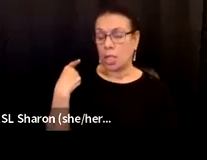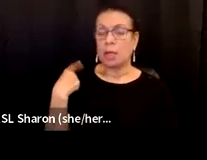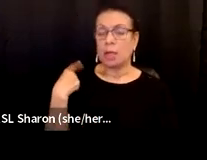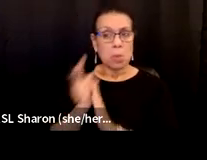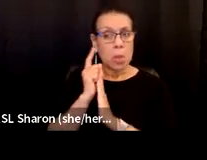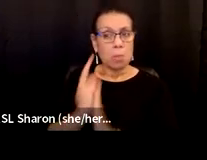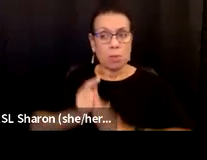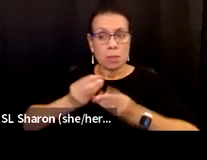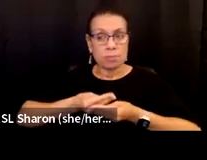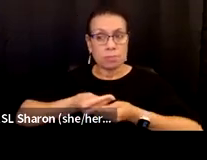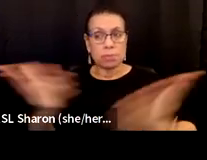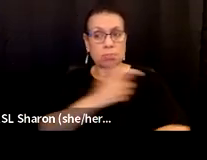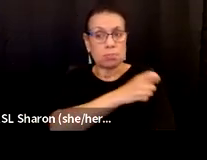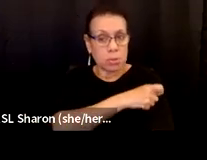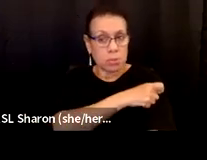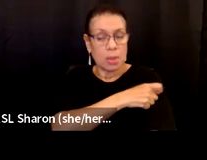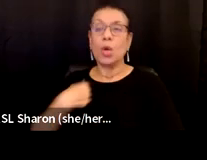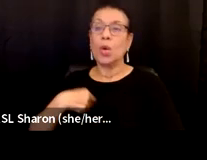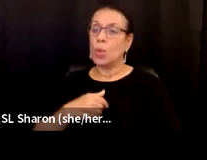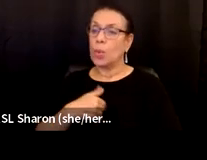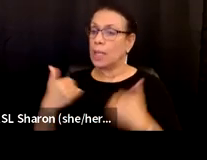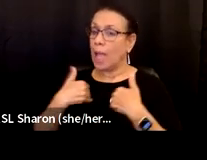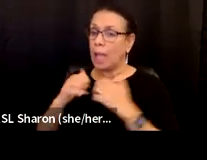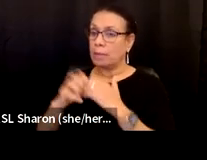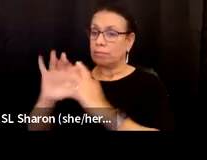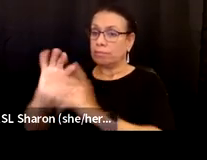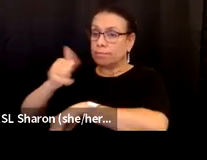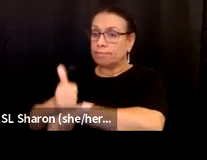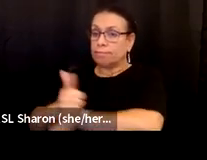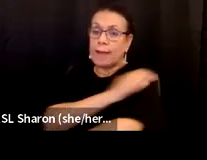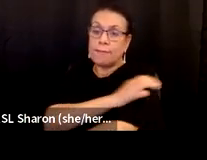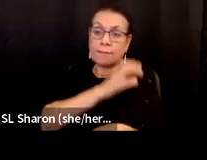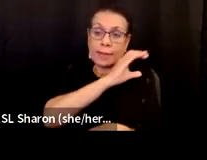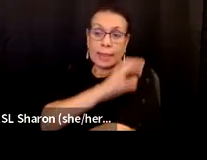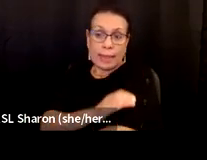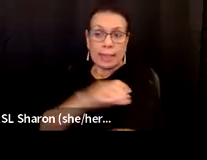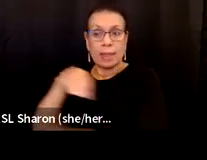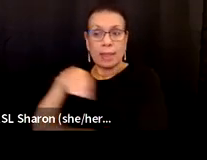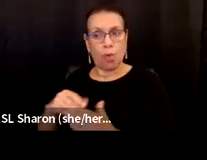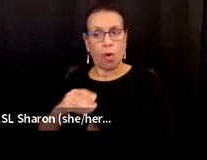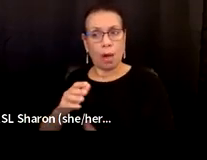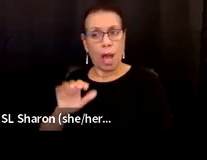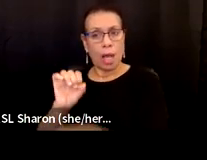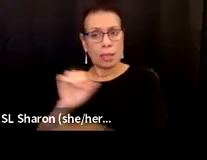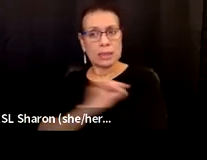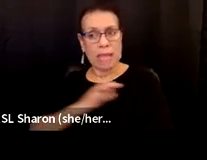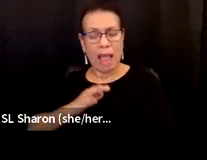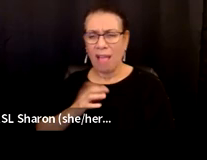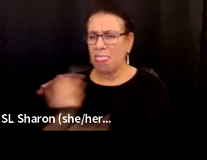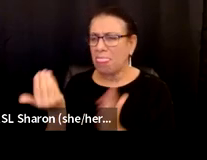available we lifted up a vaccine clinic for our bps employees vaccinating thousands in just a few